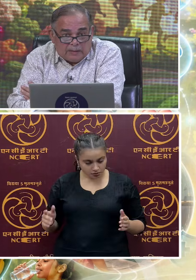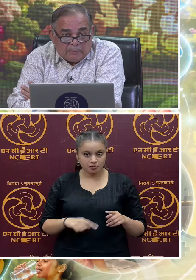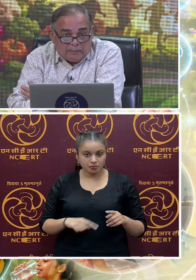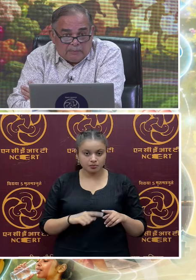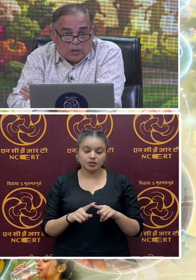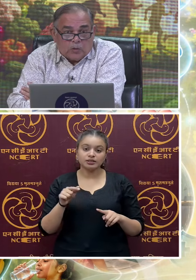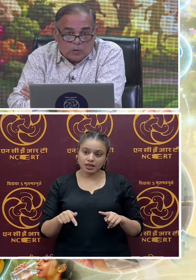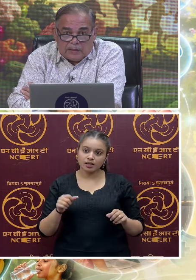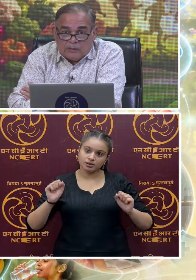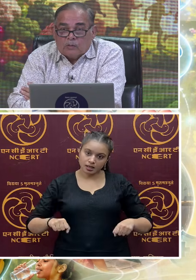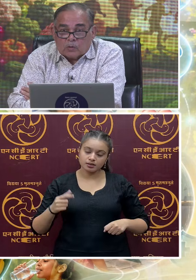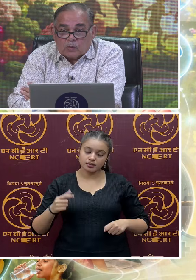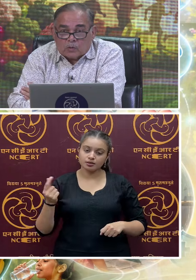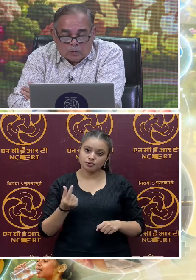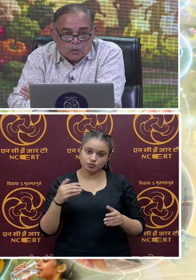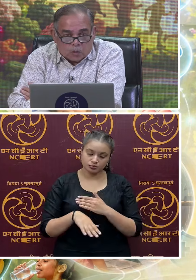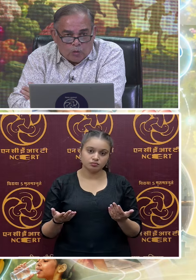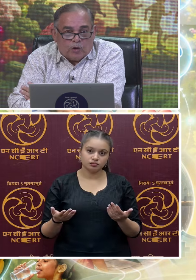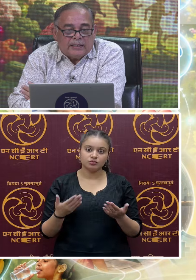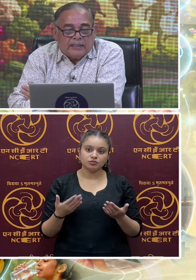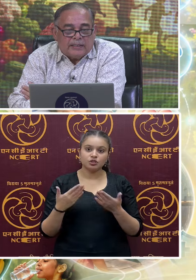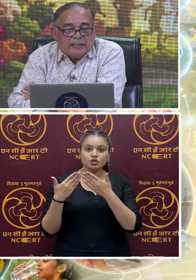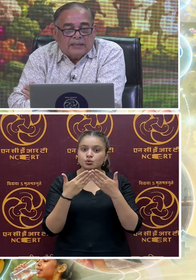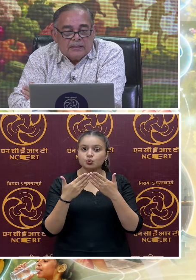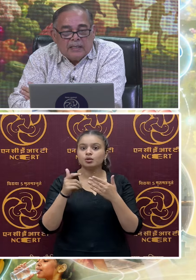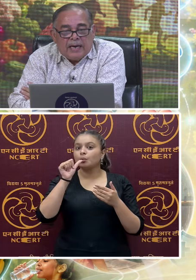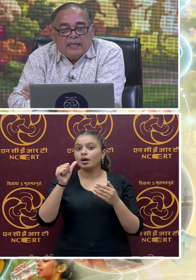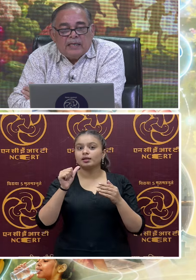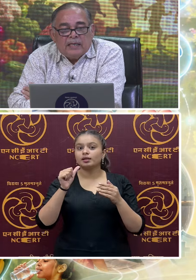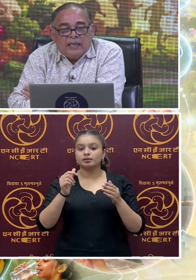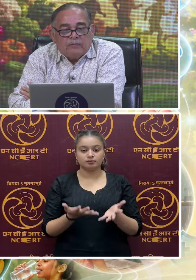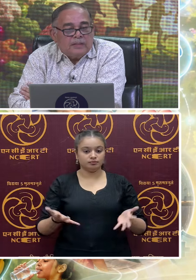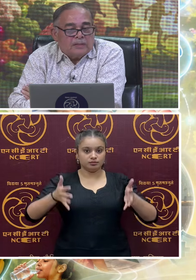Particularly this can be also used in school water tanks,